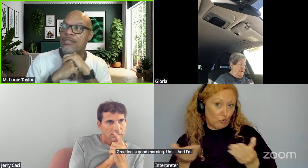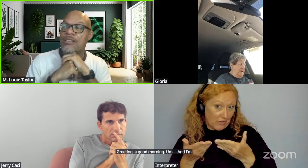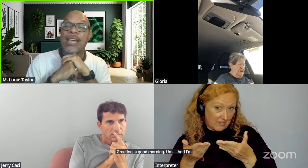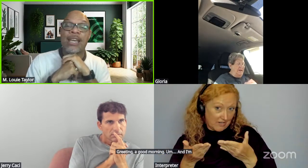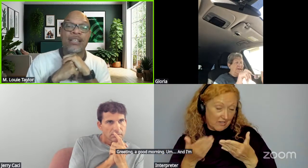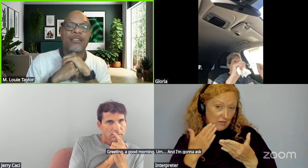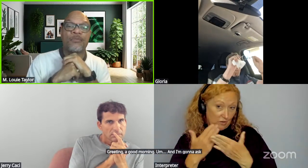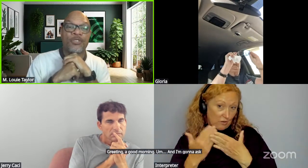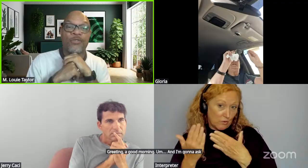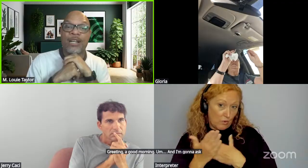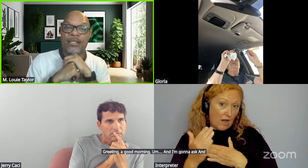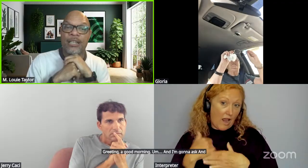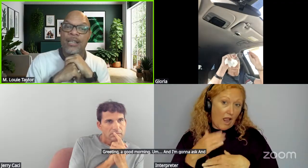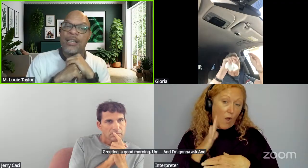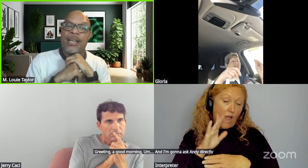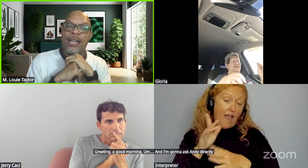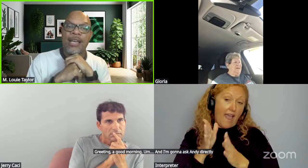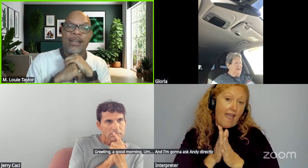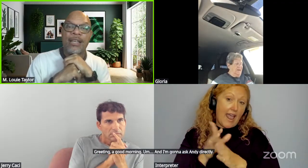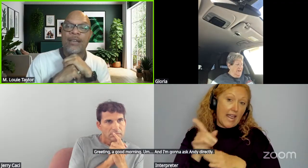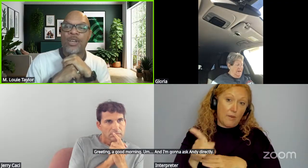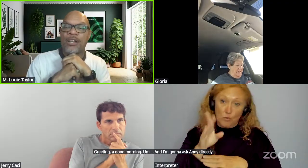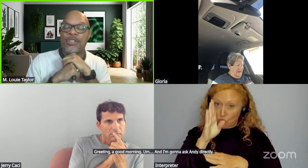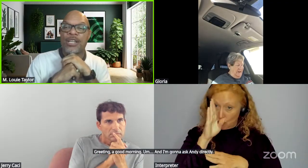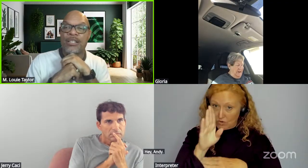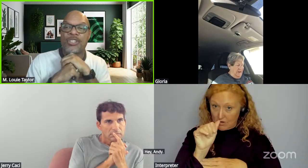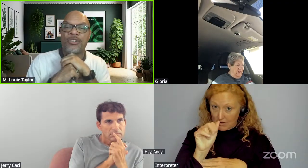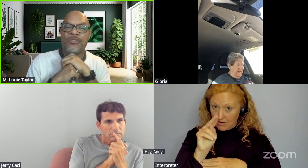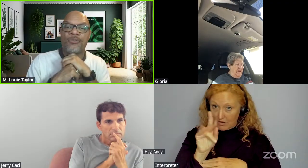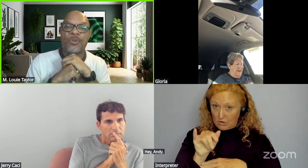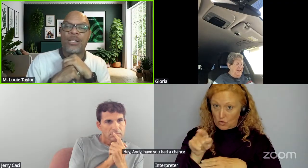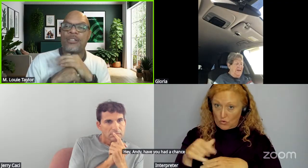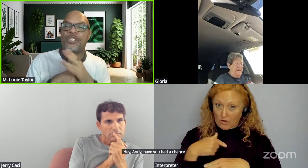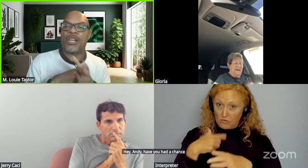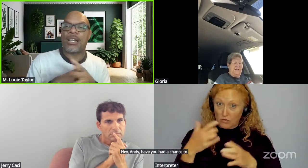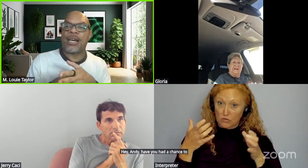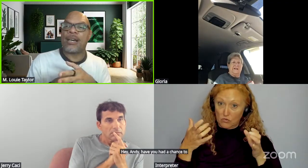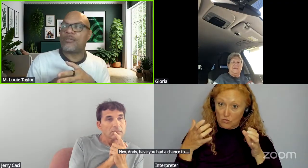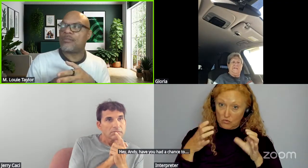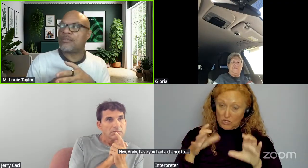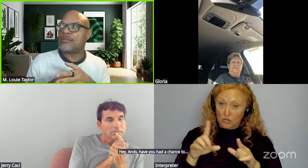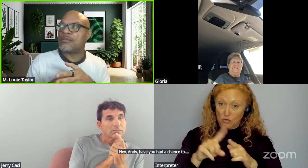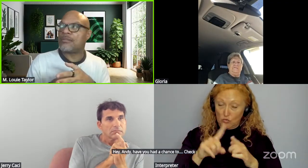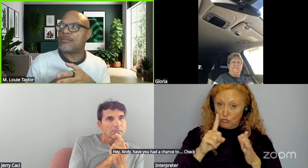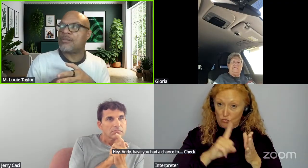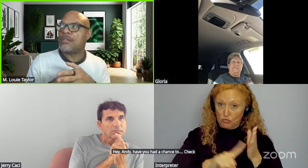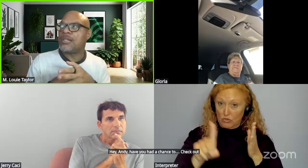ask Andy directly, hey, Andy, have you had a chance to check out